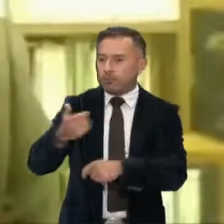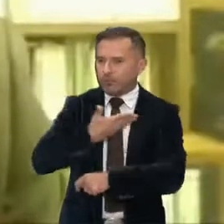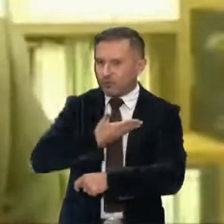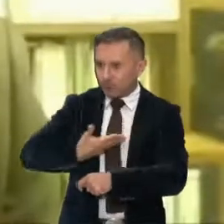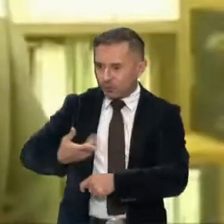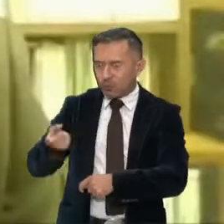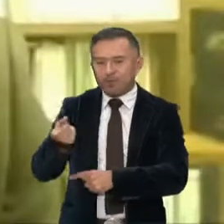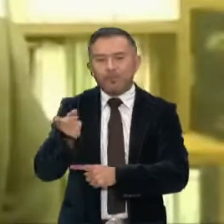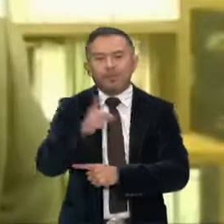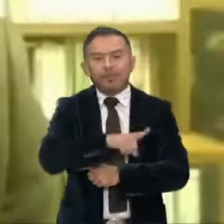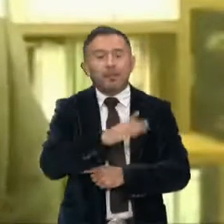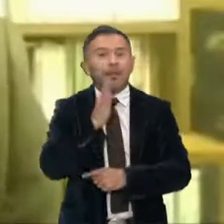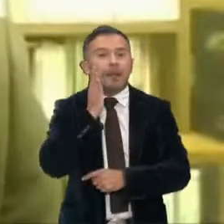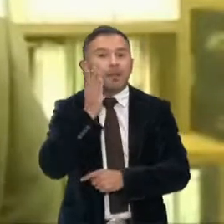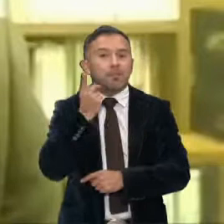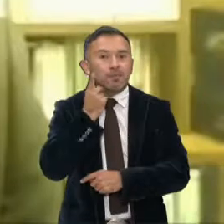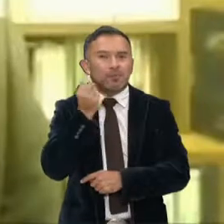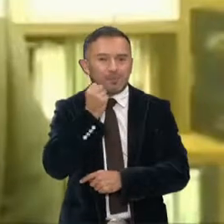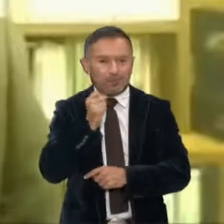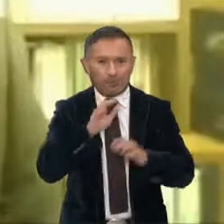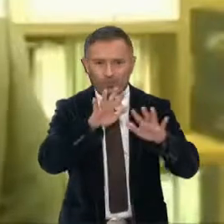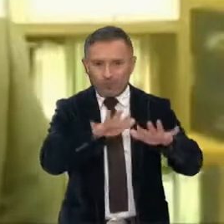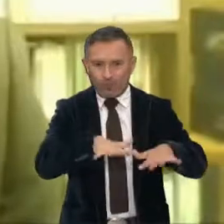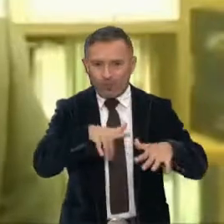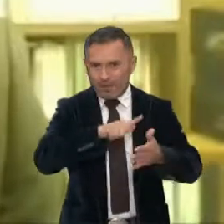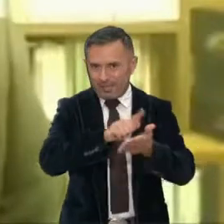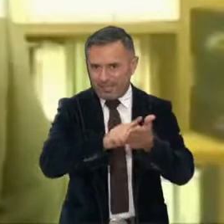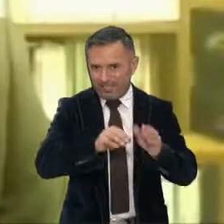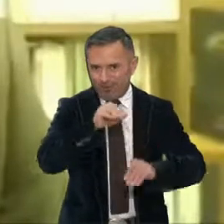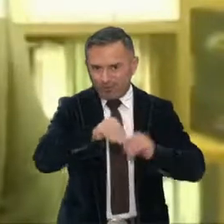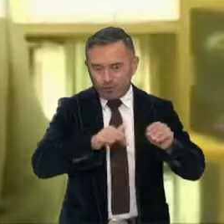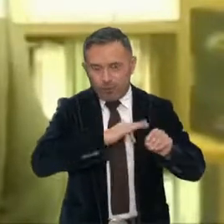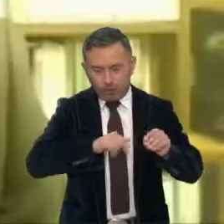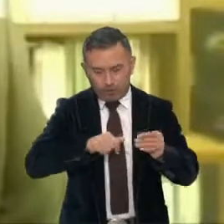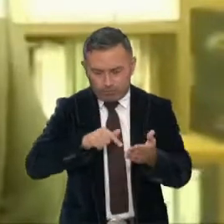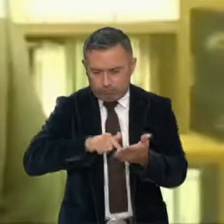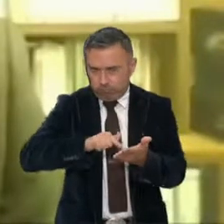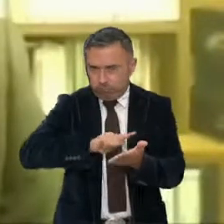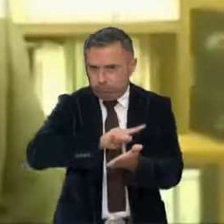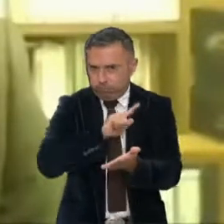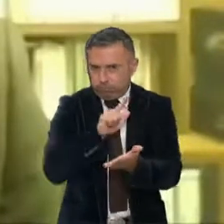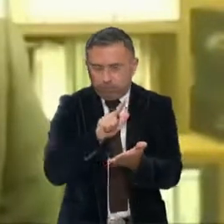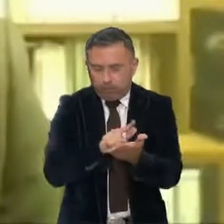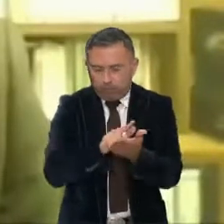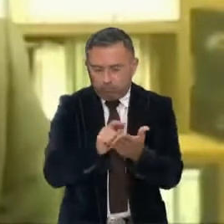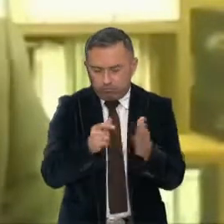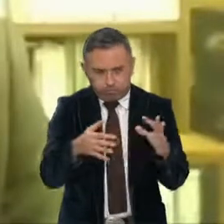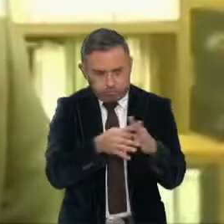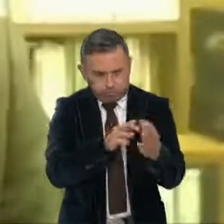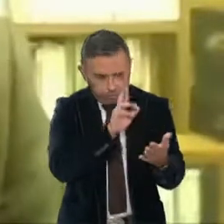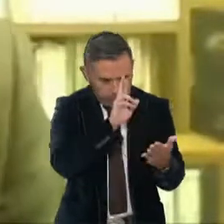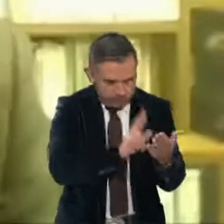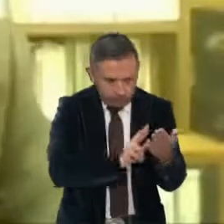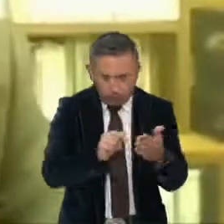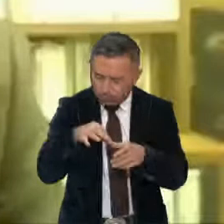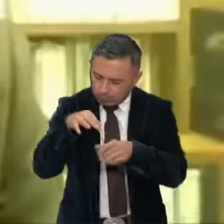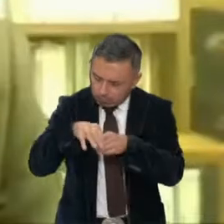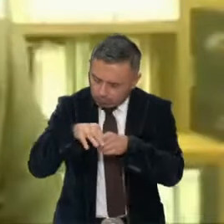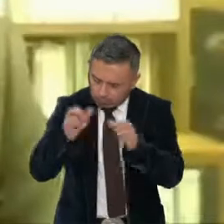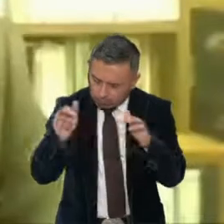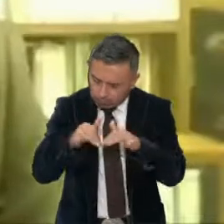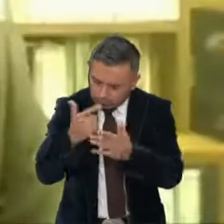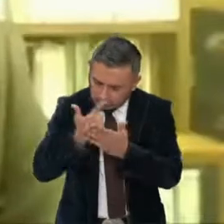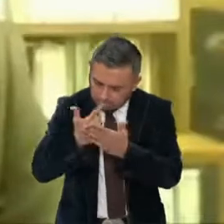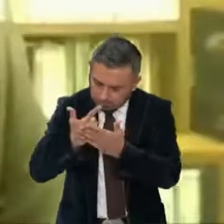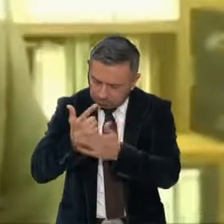to reform the electoral and the legislative power with the